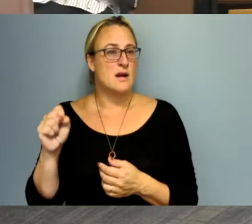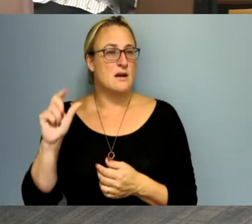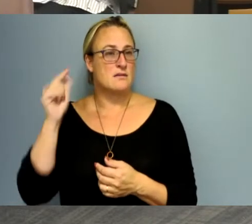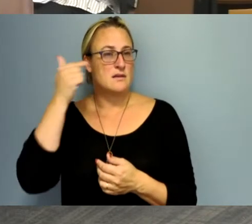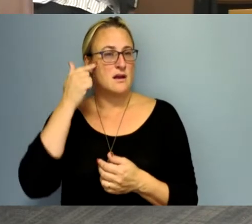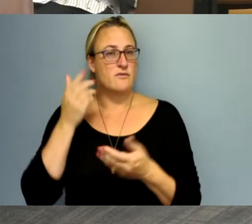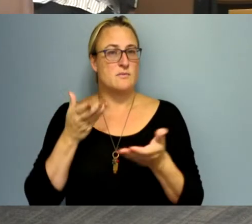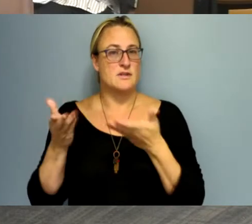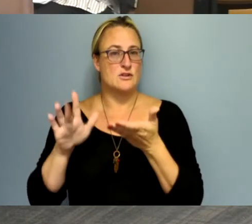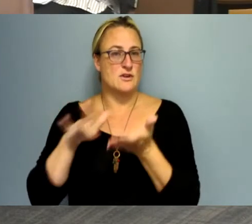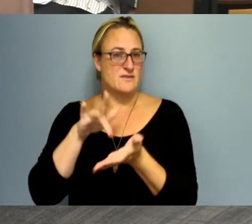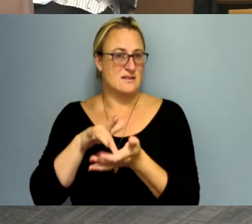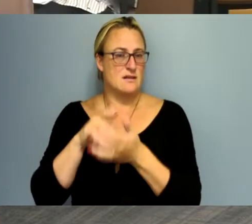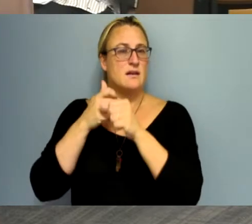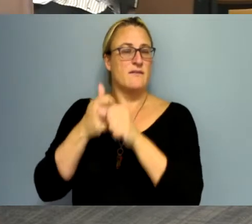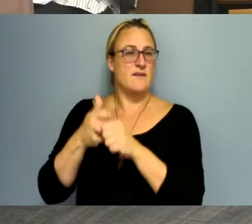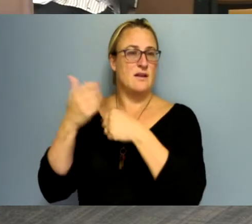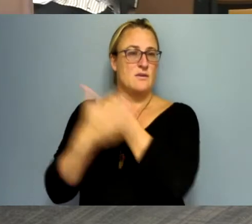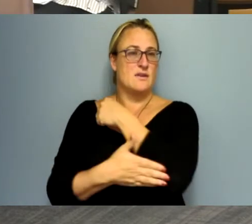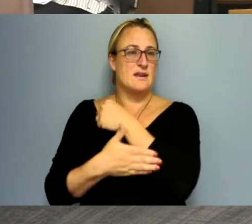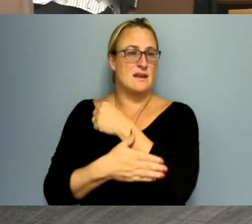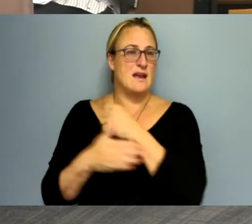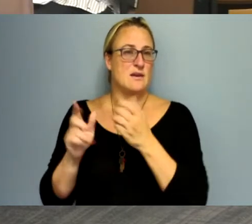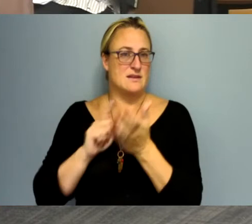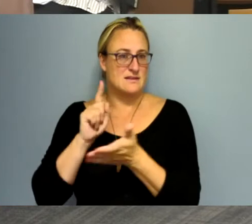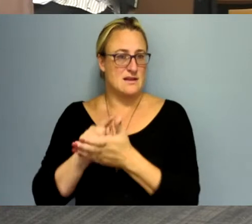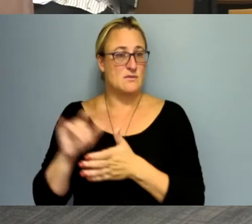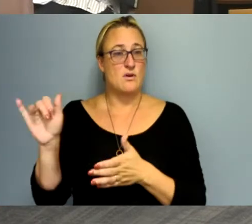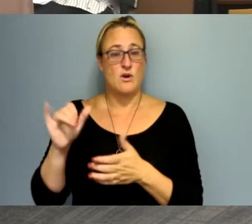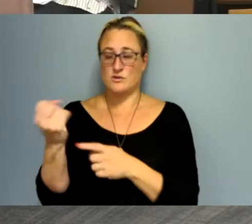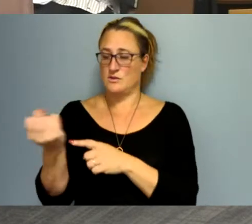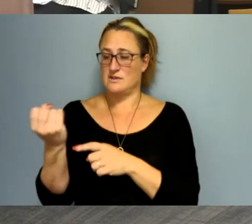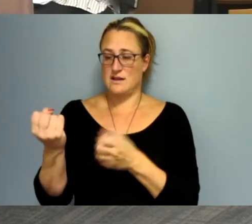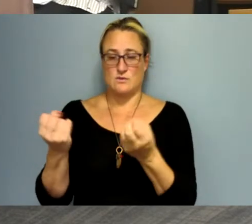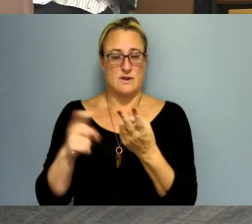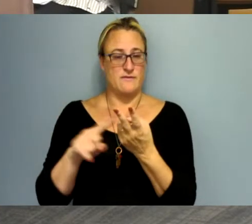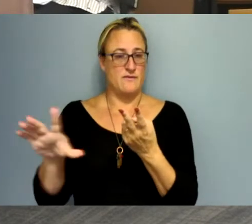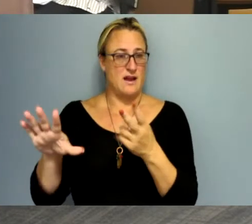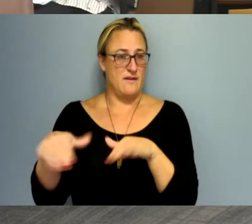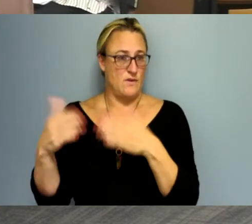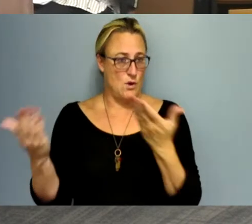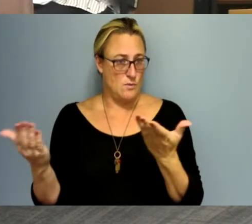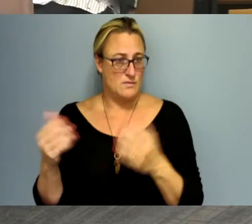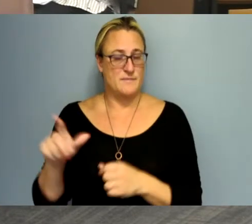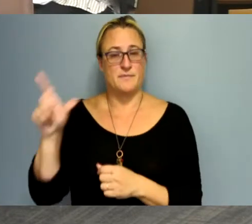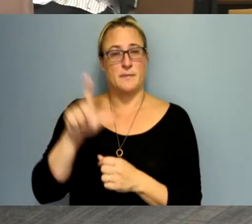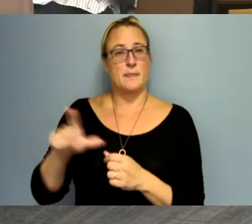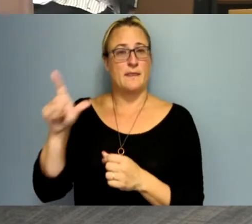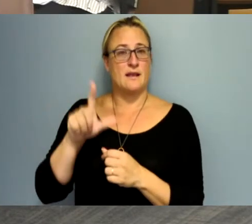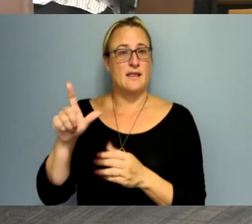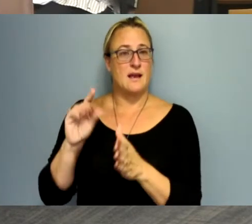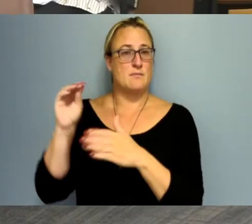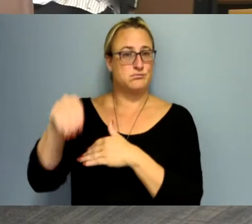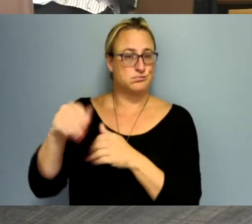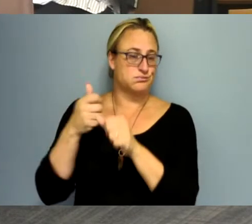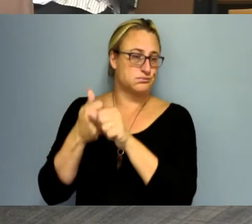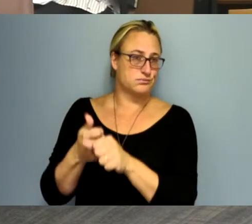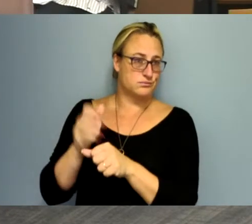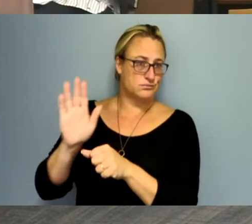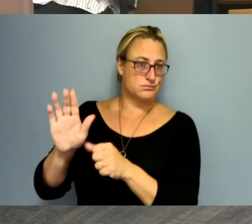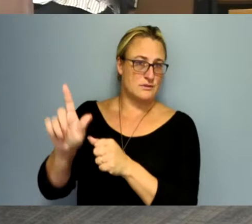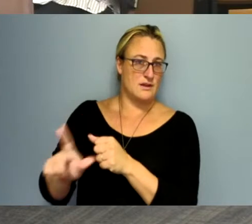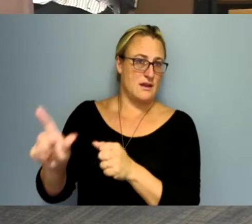county's hours, and then they're also open this Saturday from 12 to 5. Our library drop boxes follow the library hours, so they